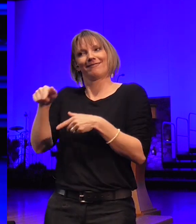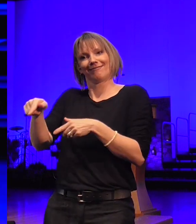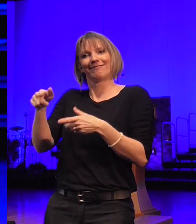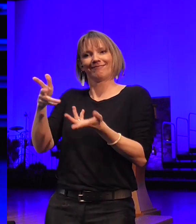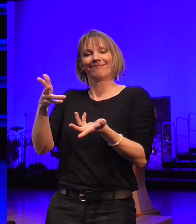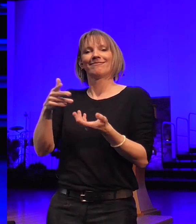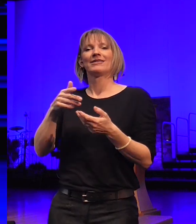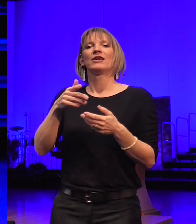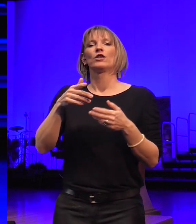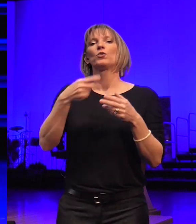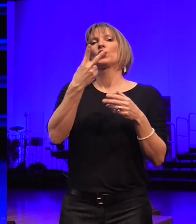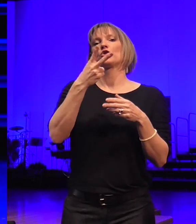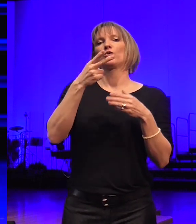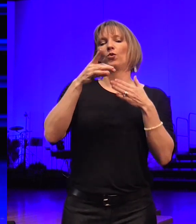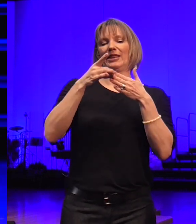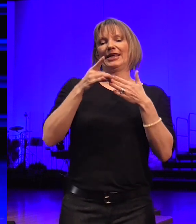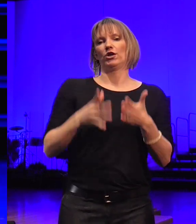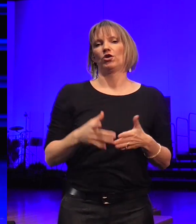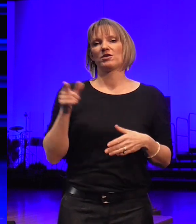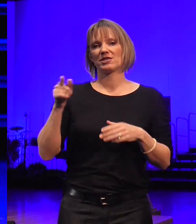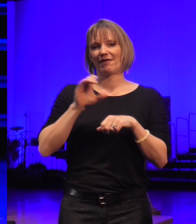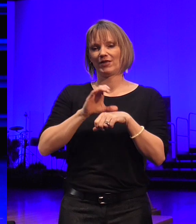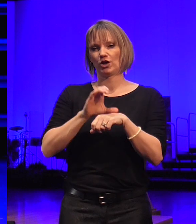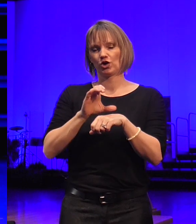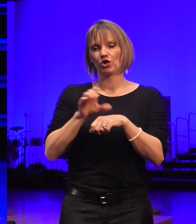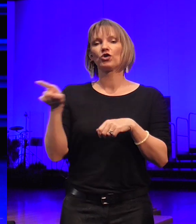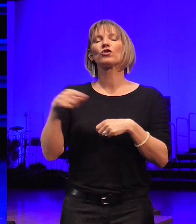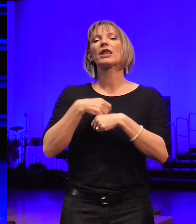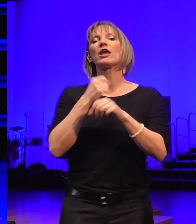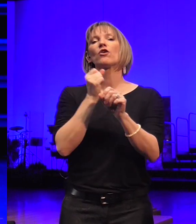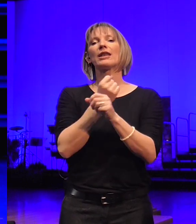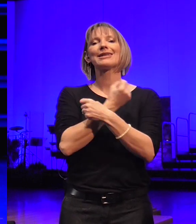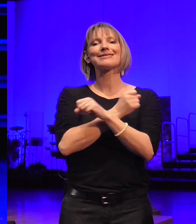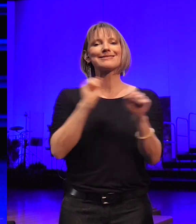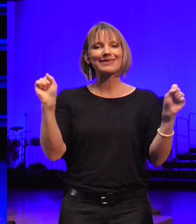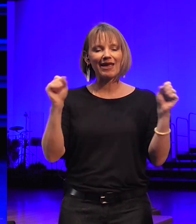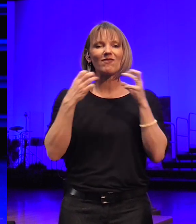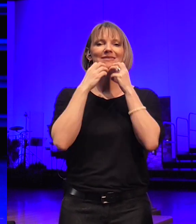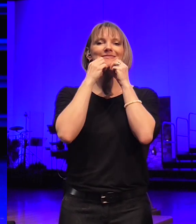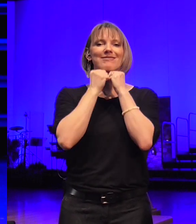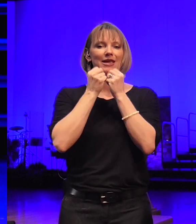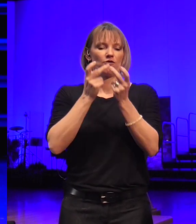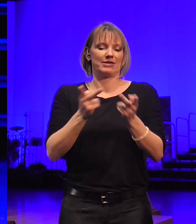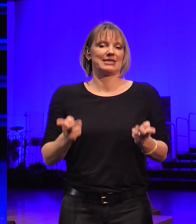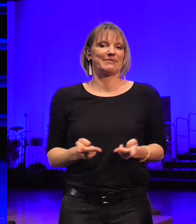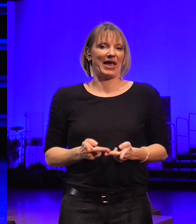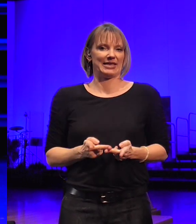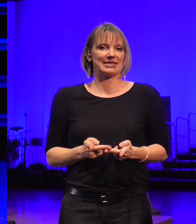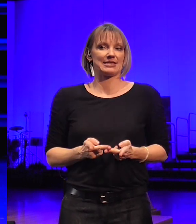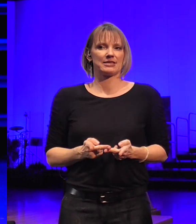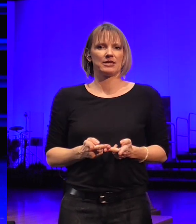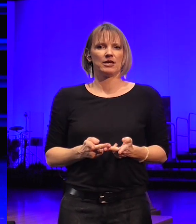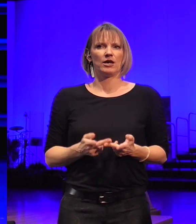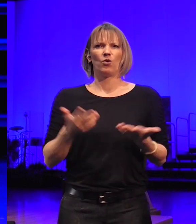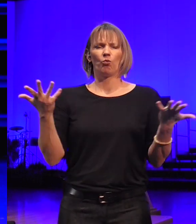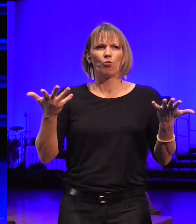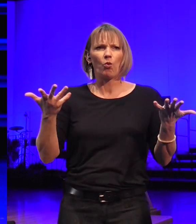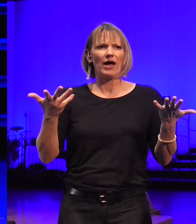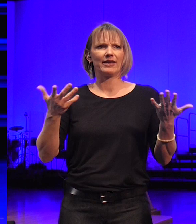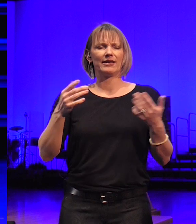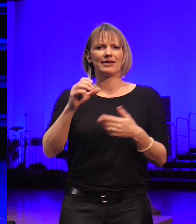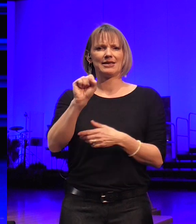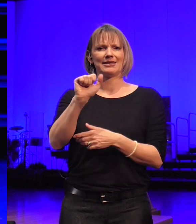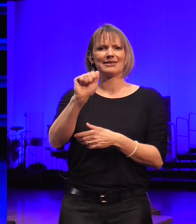Alan Feldman. And they created safe and sacred space. What is a sanctuary,